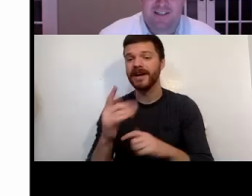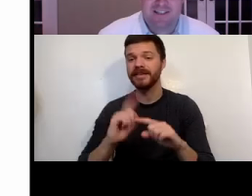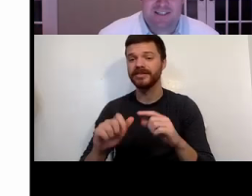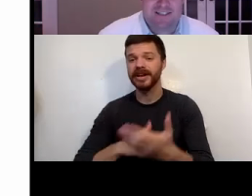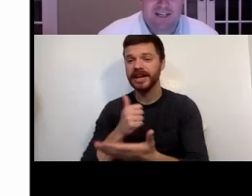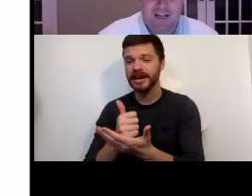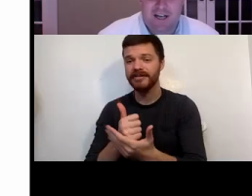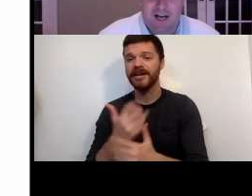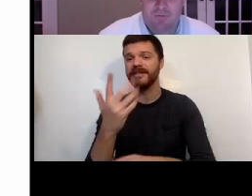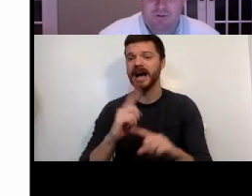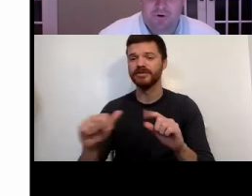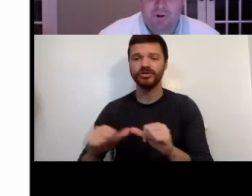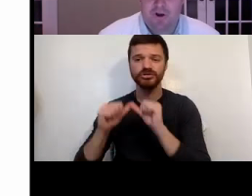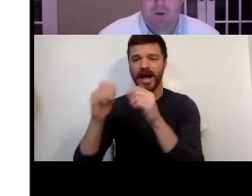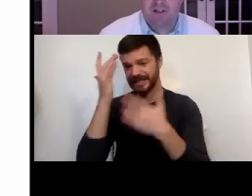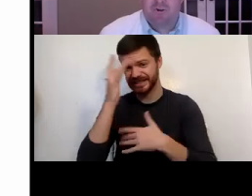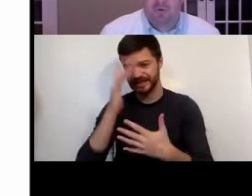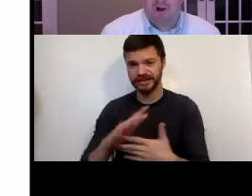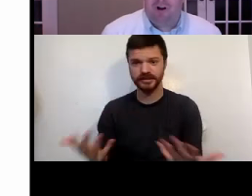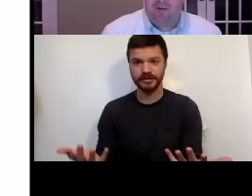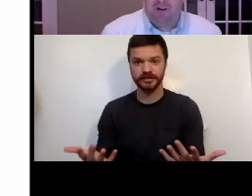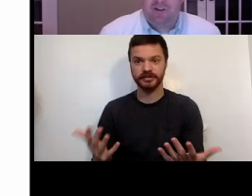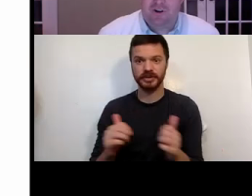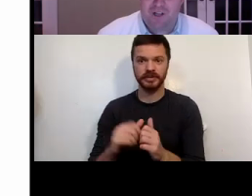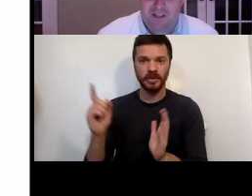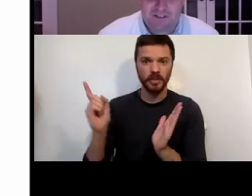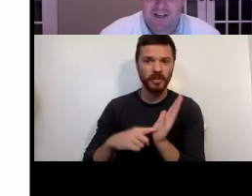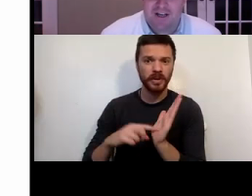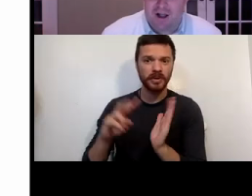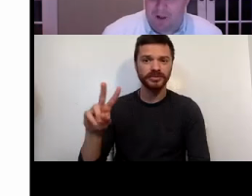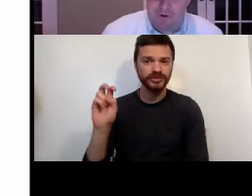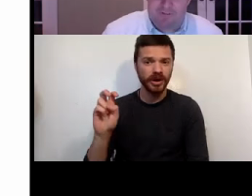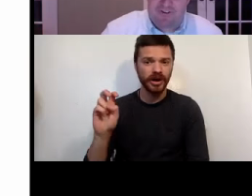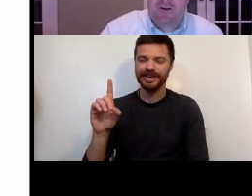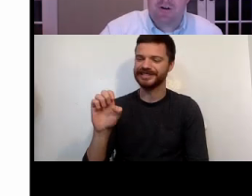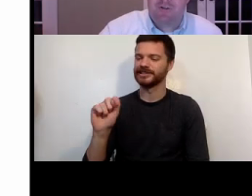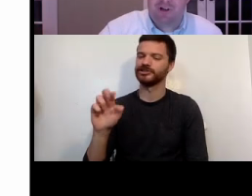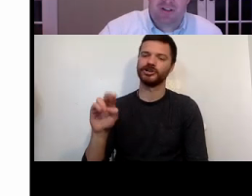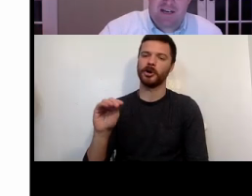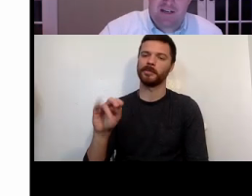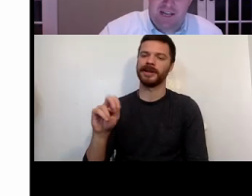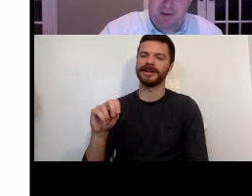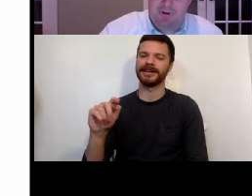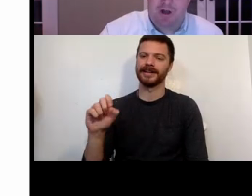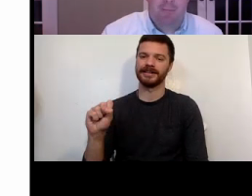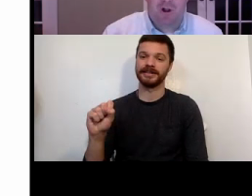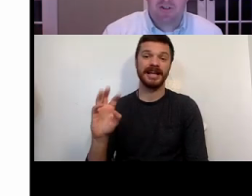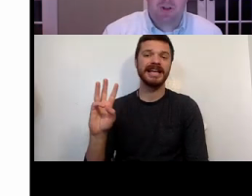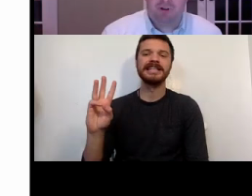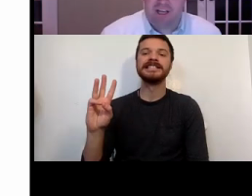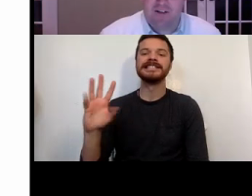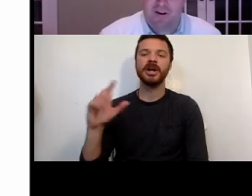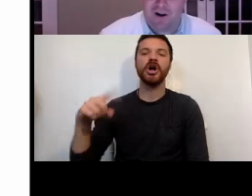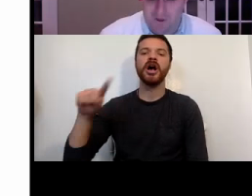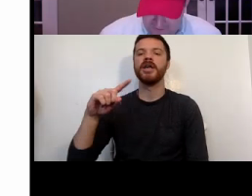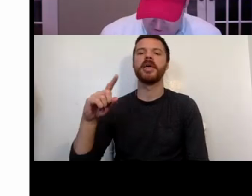chronic diseases. So you could imagine with 1,200 determinants, I believe 600 of which they deemed plausibly